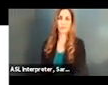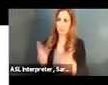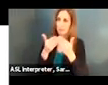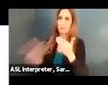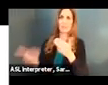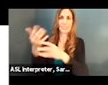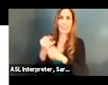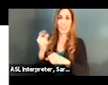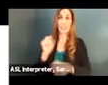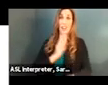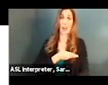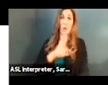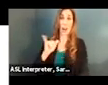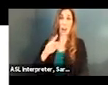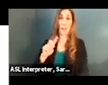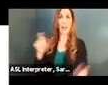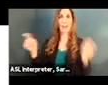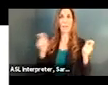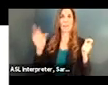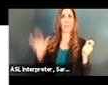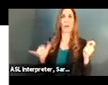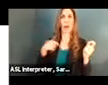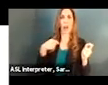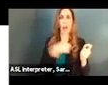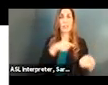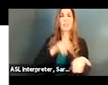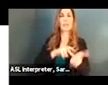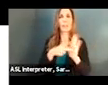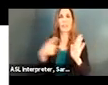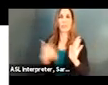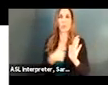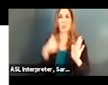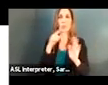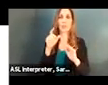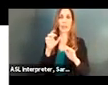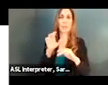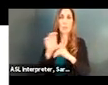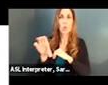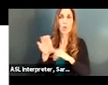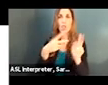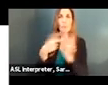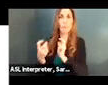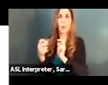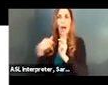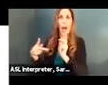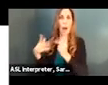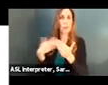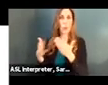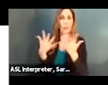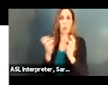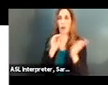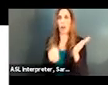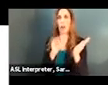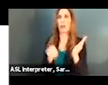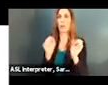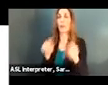iPads are managed by us, which means that we can push and pull apps at will. So if you